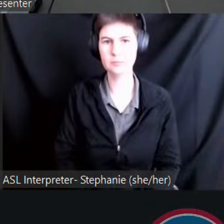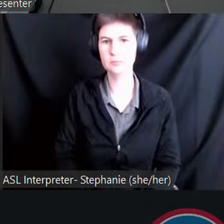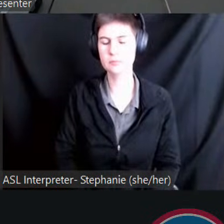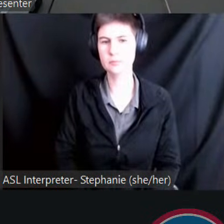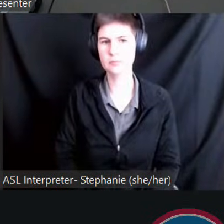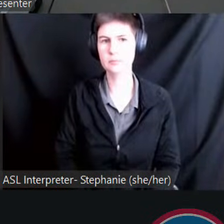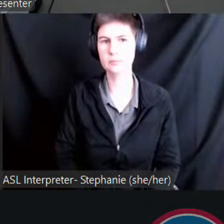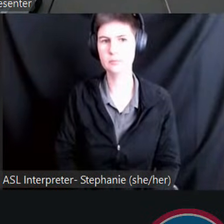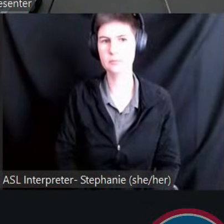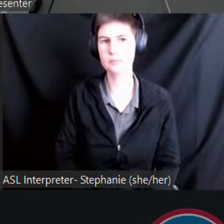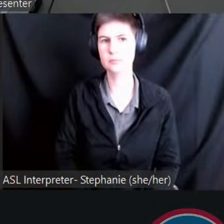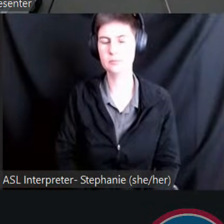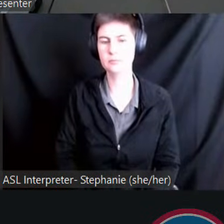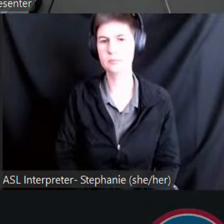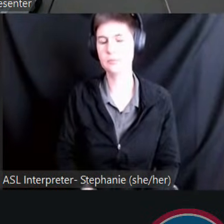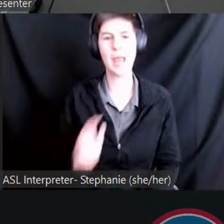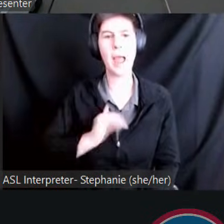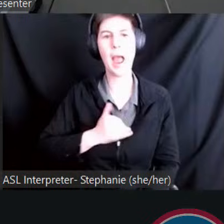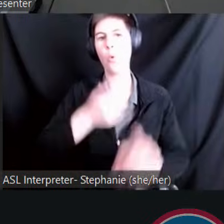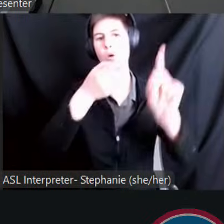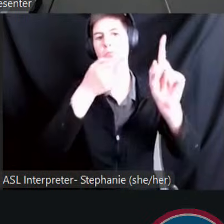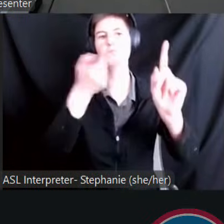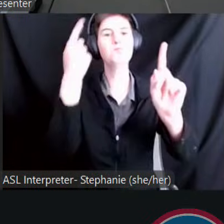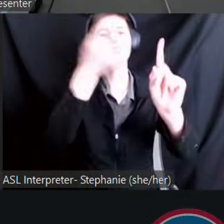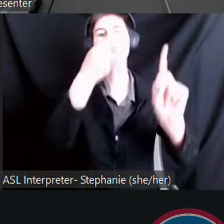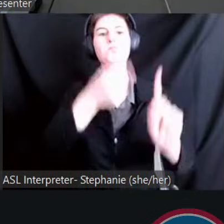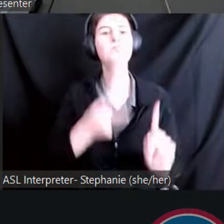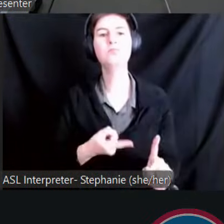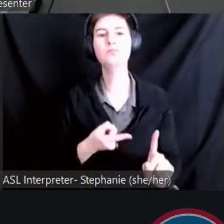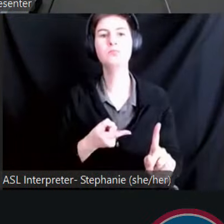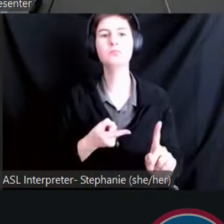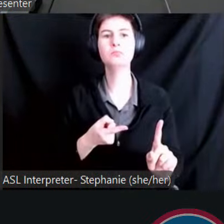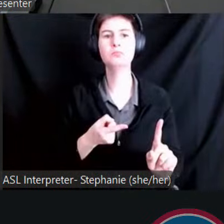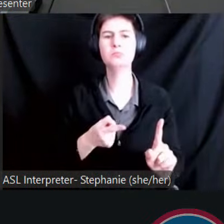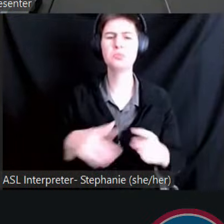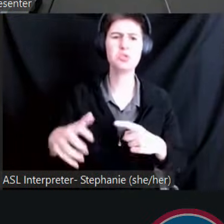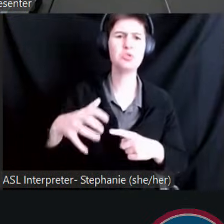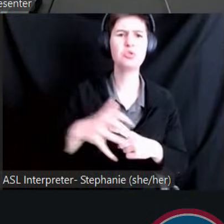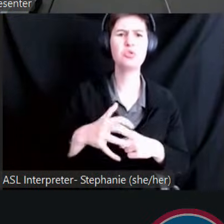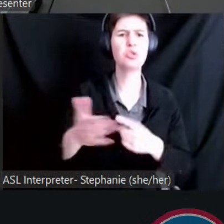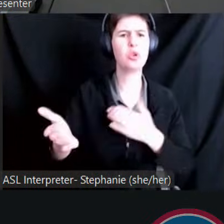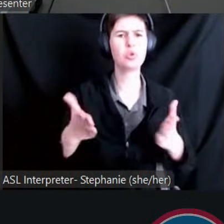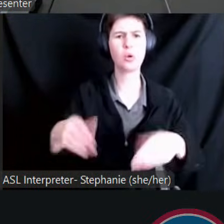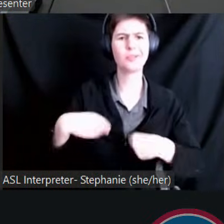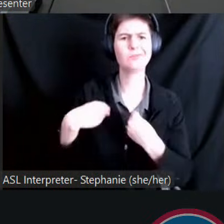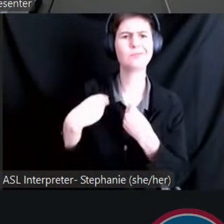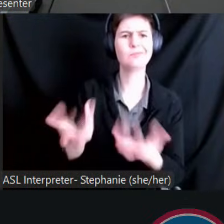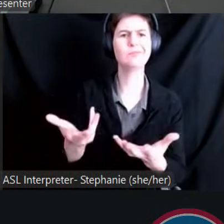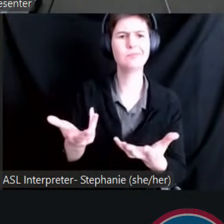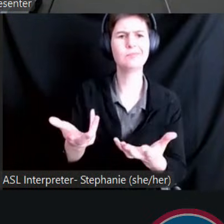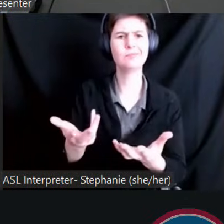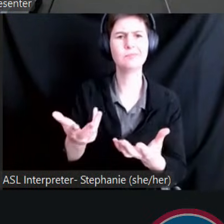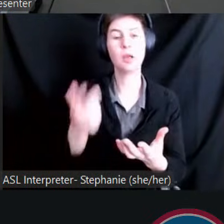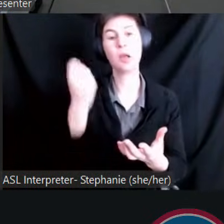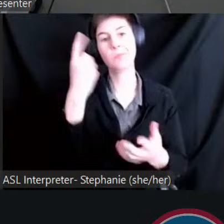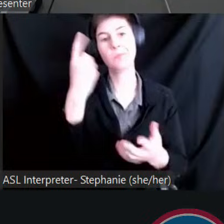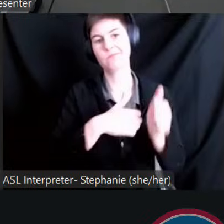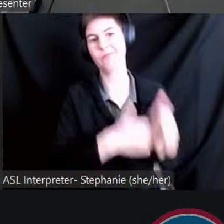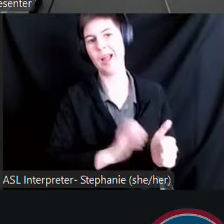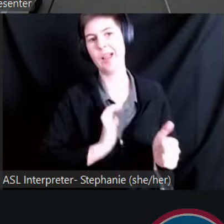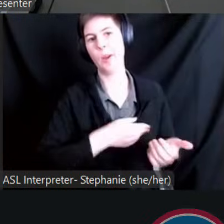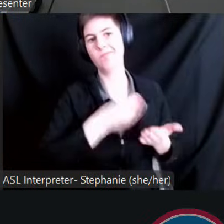goals of, giving people the best service delivery within the budget that we're working with.